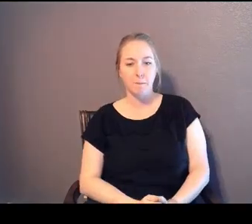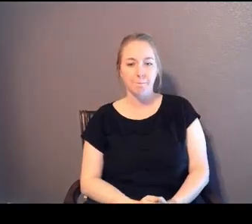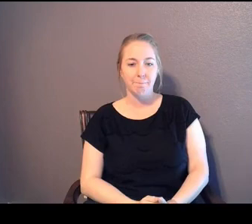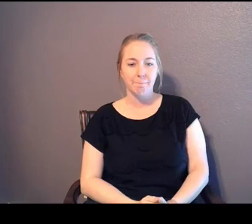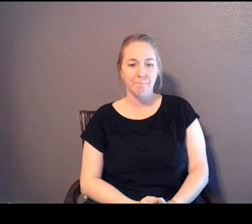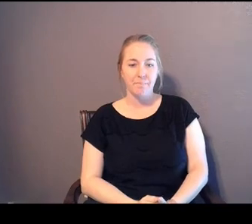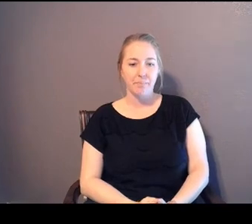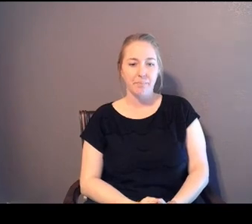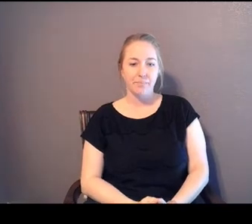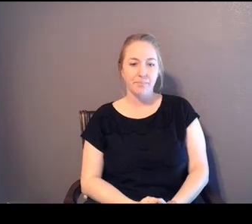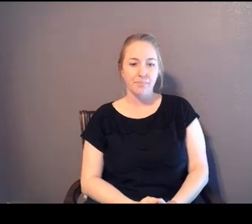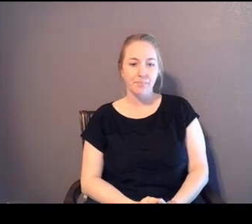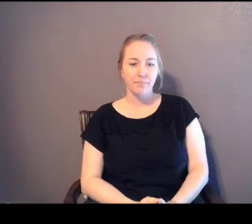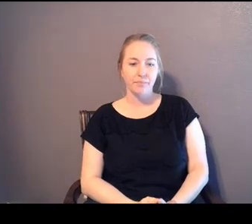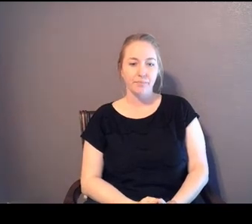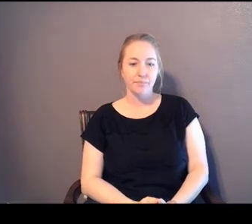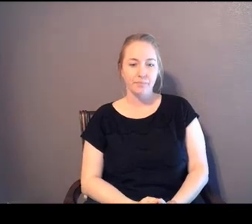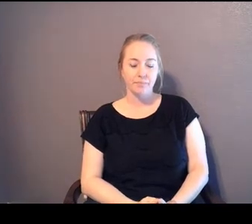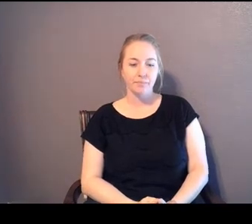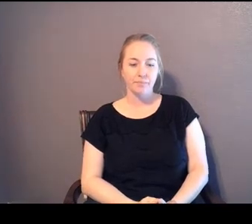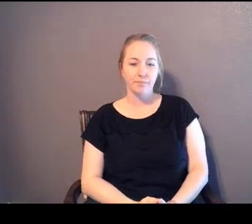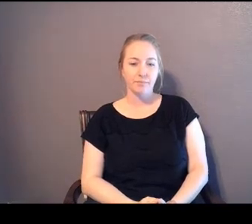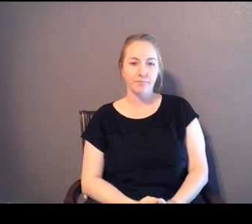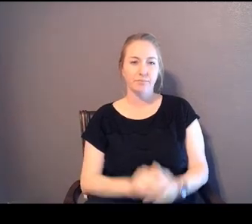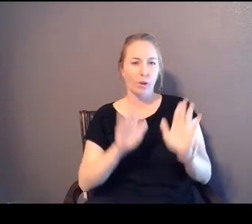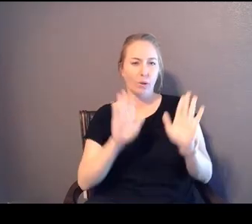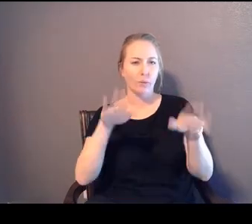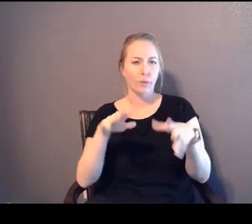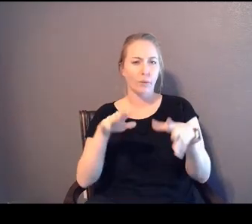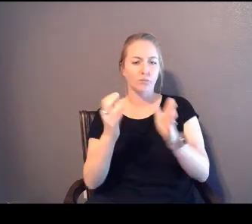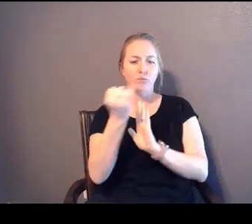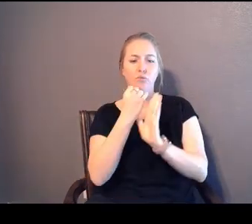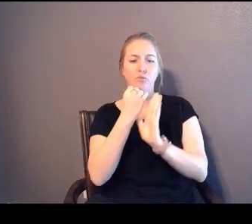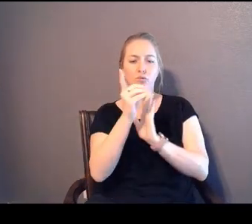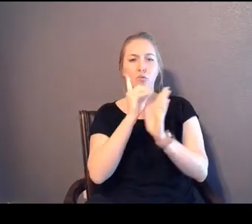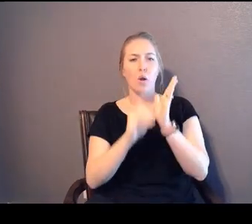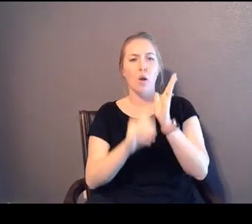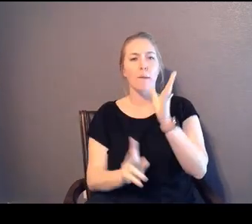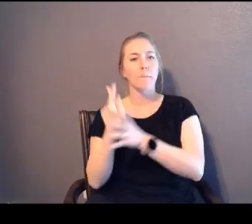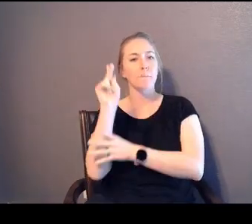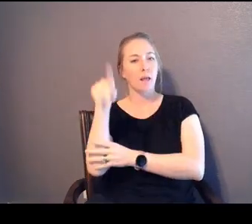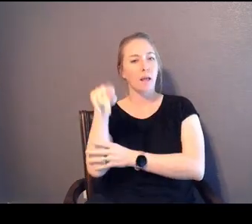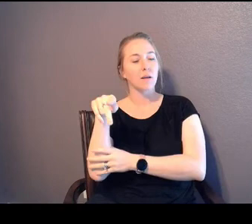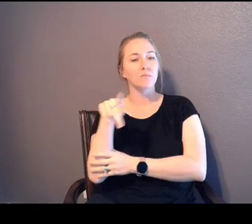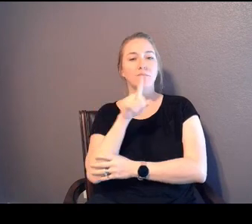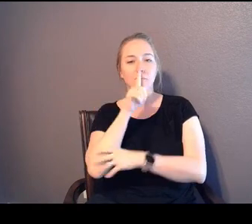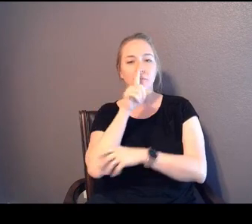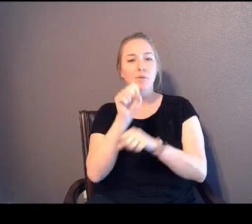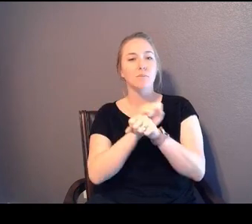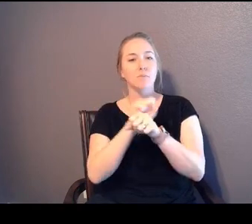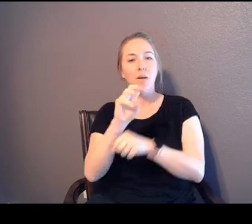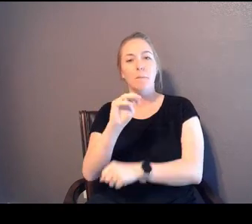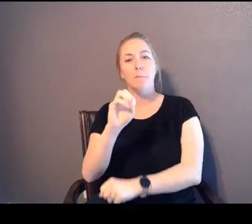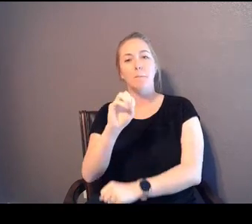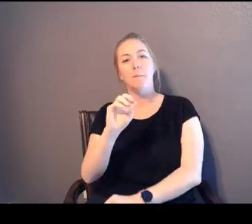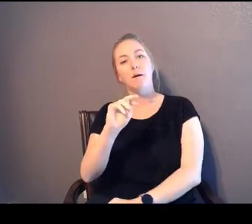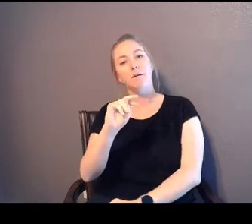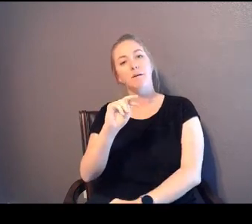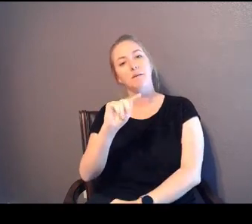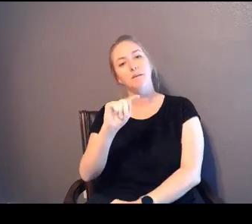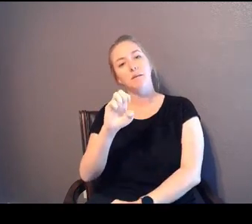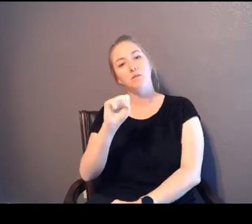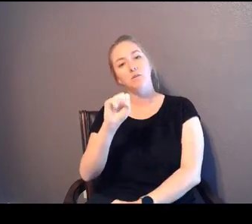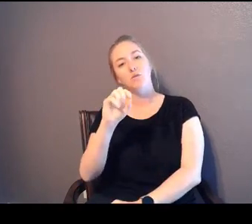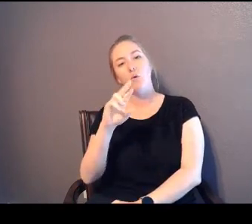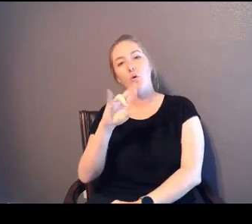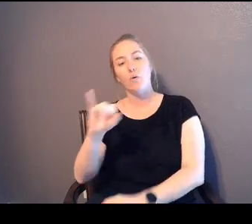Did you know that drawing plants is actually a Montessori activity? It's really good. It's the way scientists used to